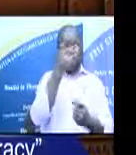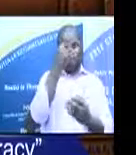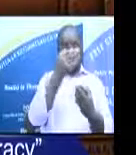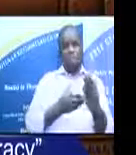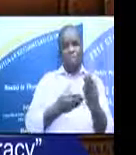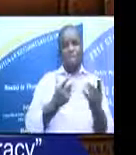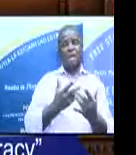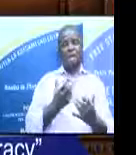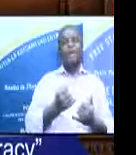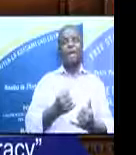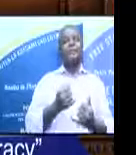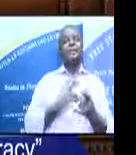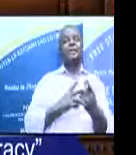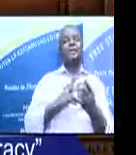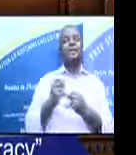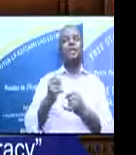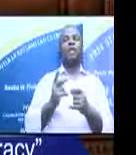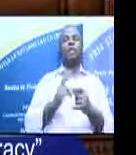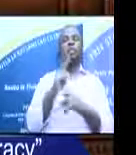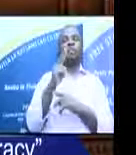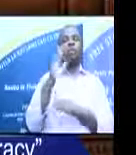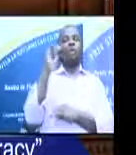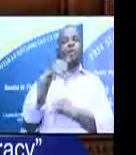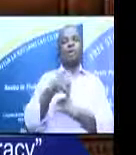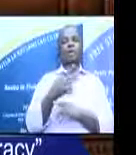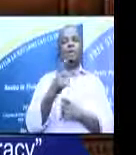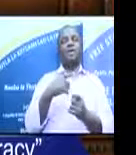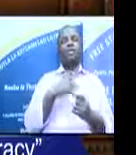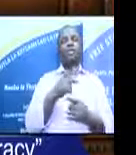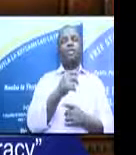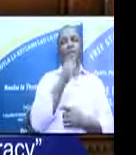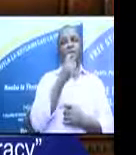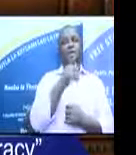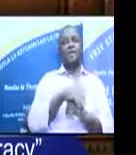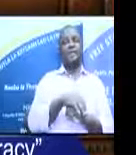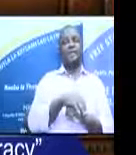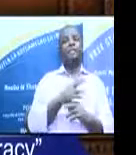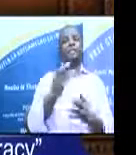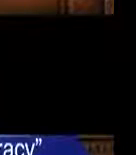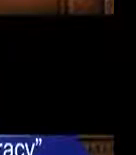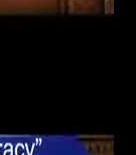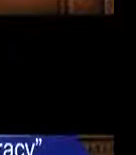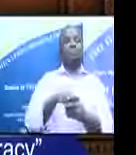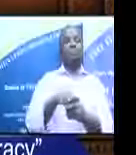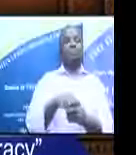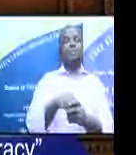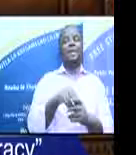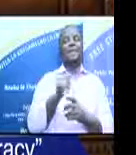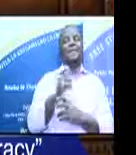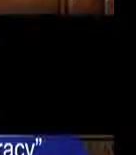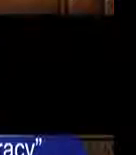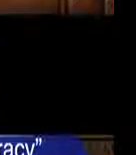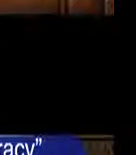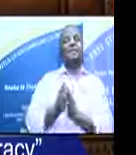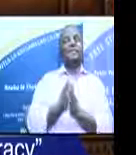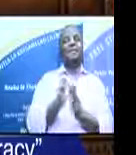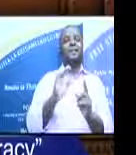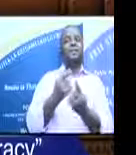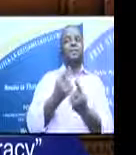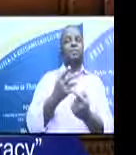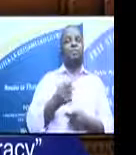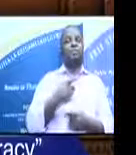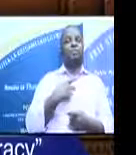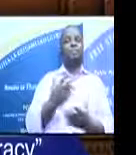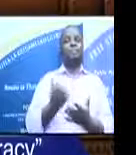to go beyond medical treatment for those who are already affected. The ANC encourages the department to